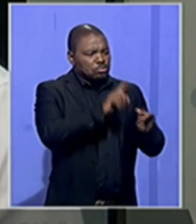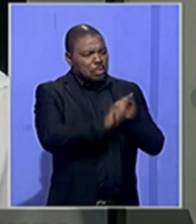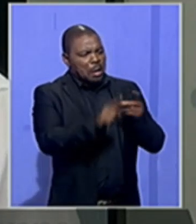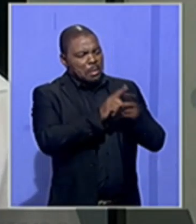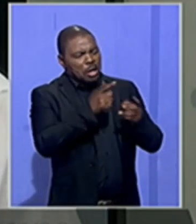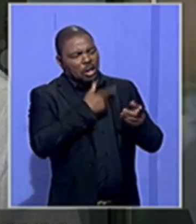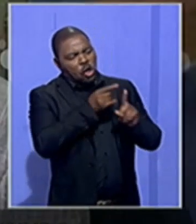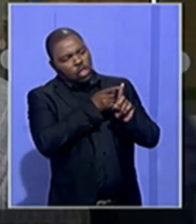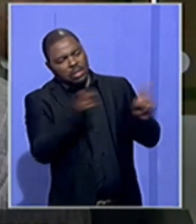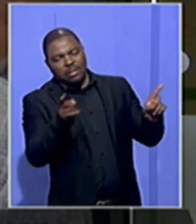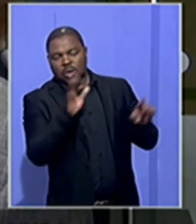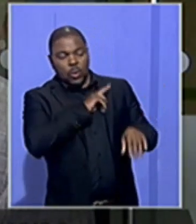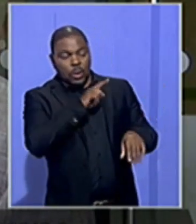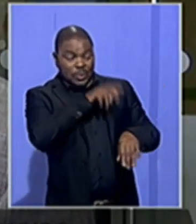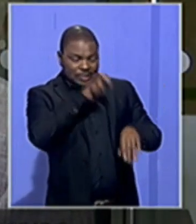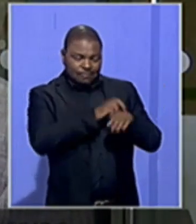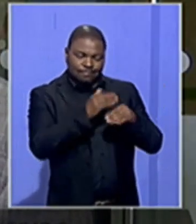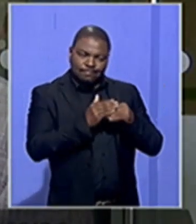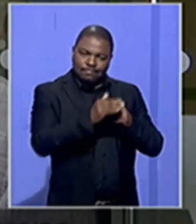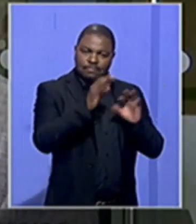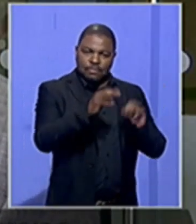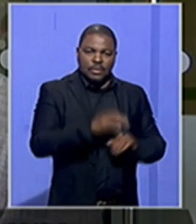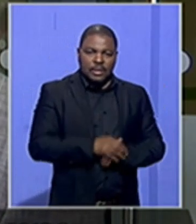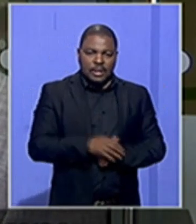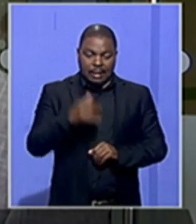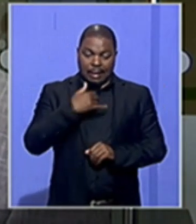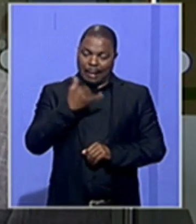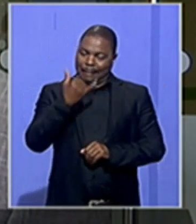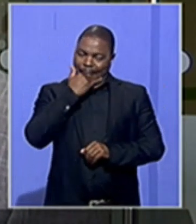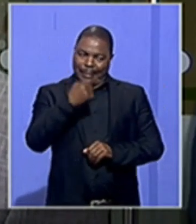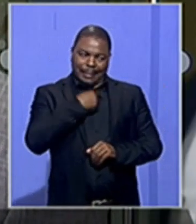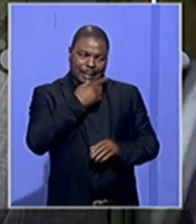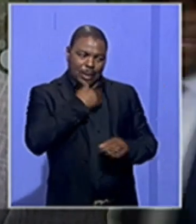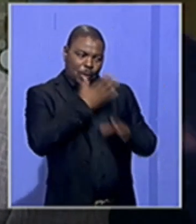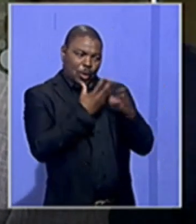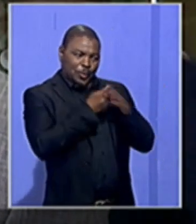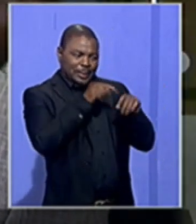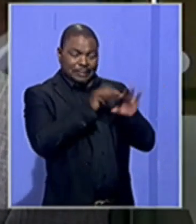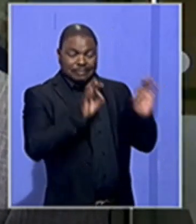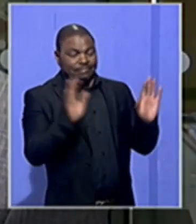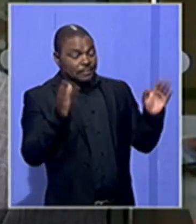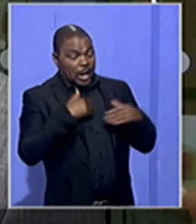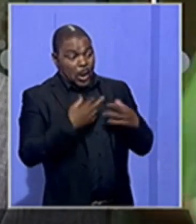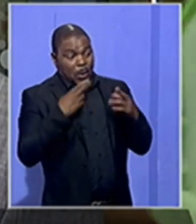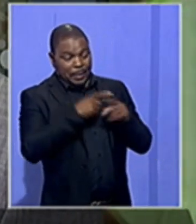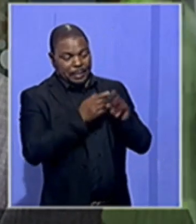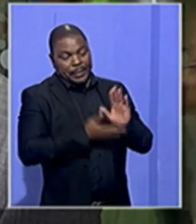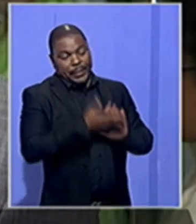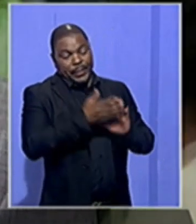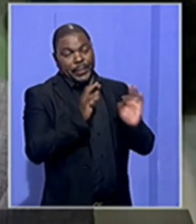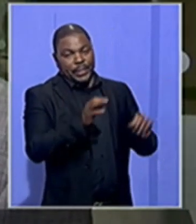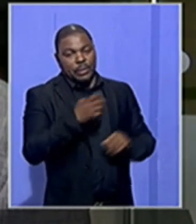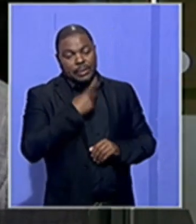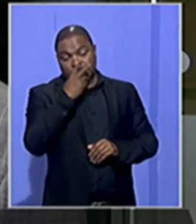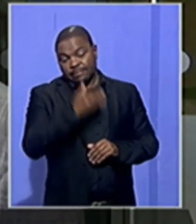needs stability. I am glad I'm not in her shoes. I don't think she's going to make it. We will see on